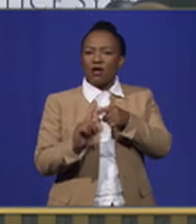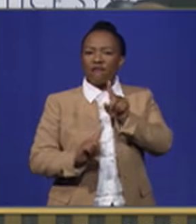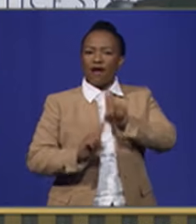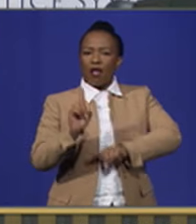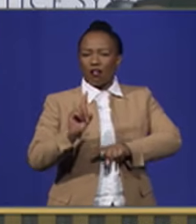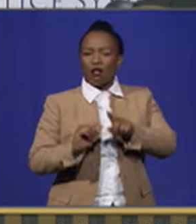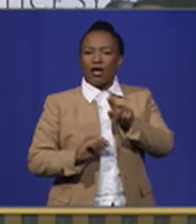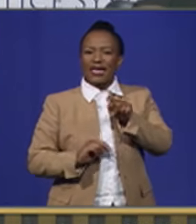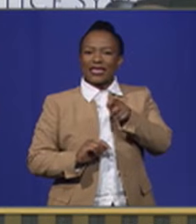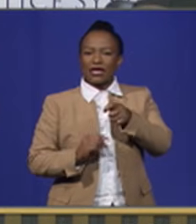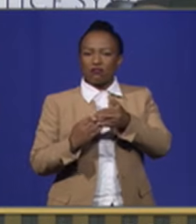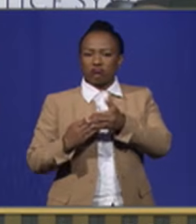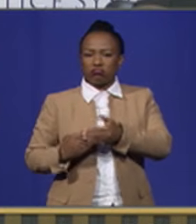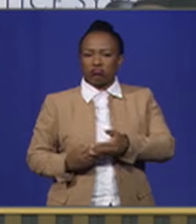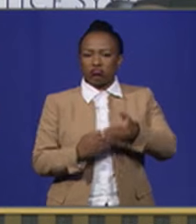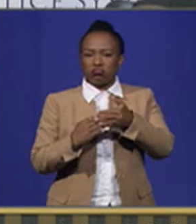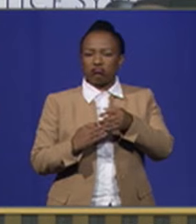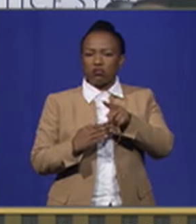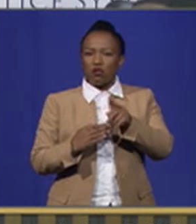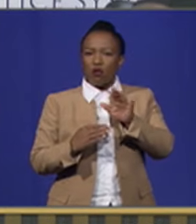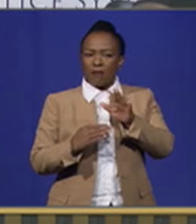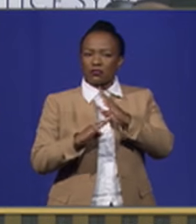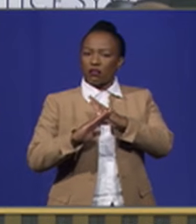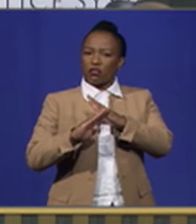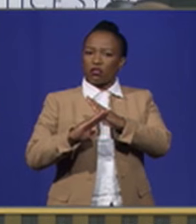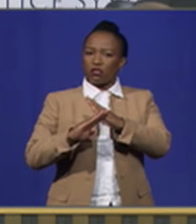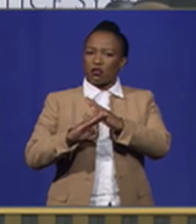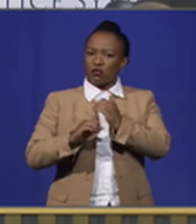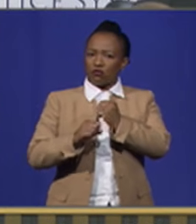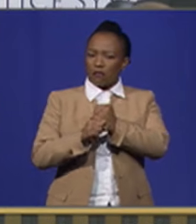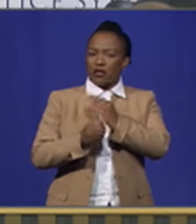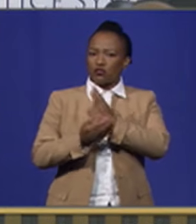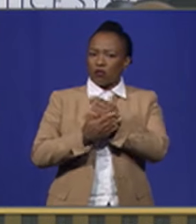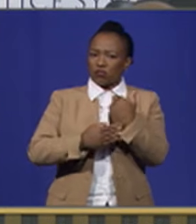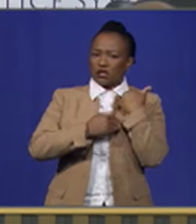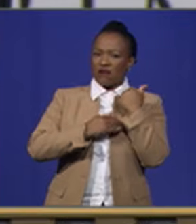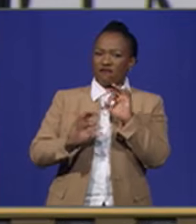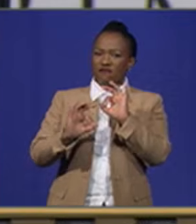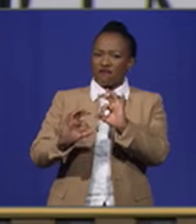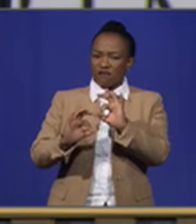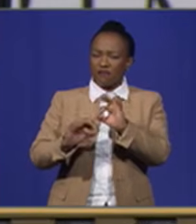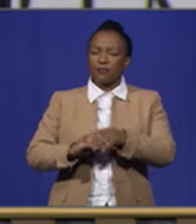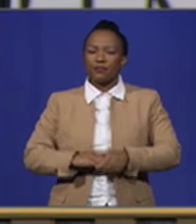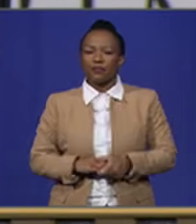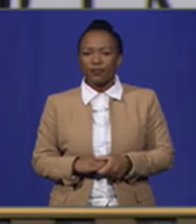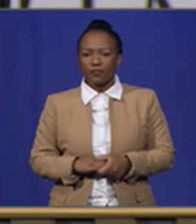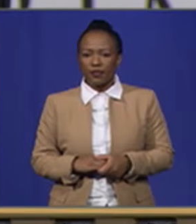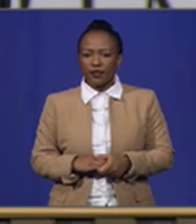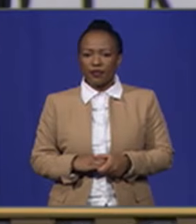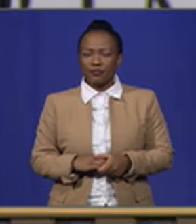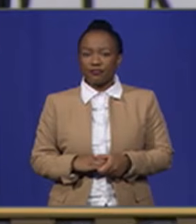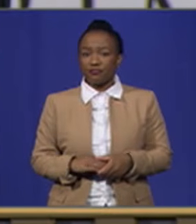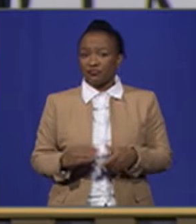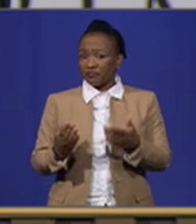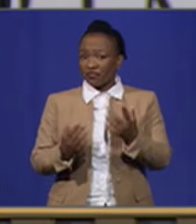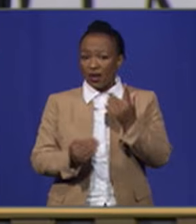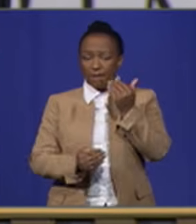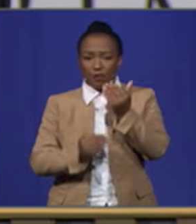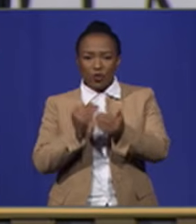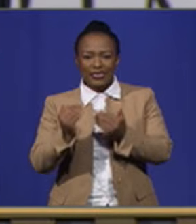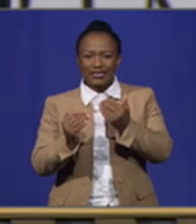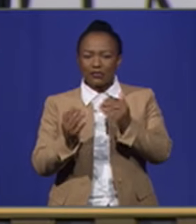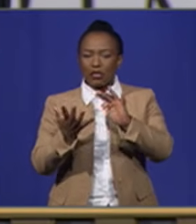senotlolo sa polokelo go ya ka mokgwa o go neng go solofetswe. Here, obviously, the whole process was upside down, to say